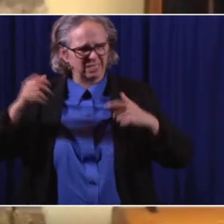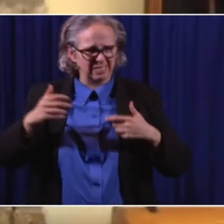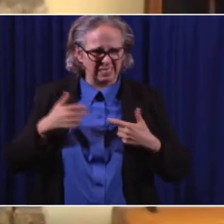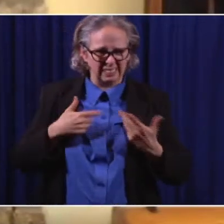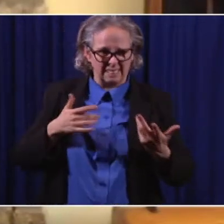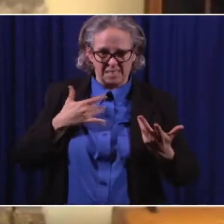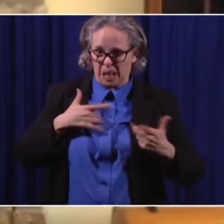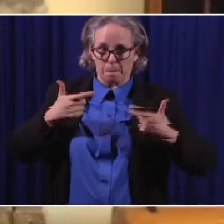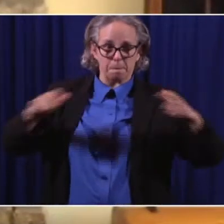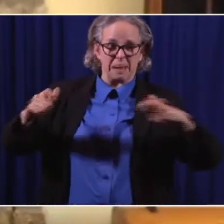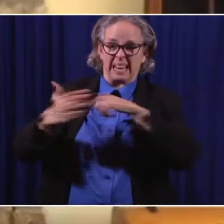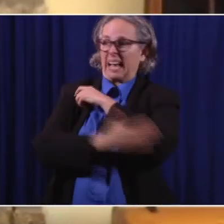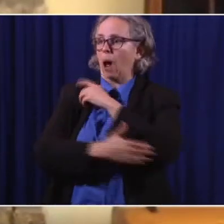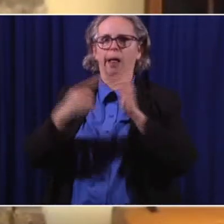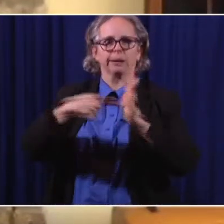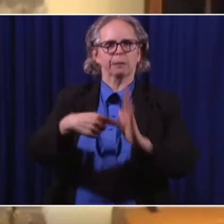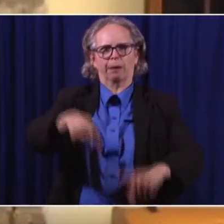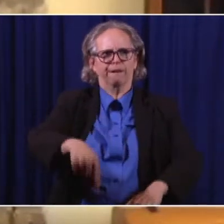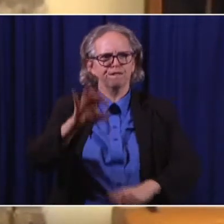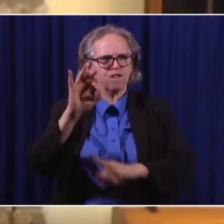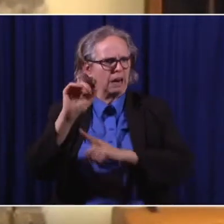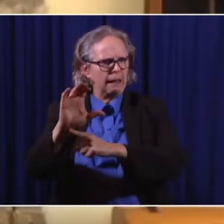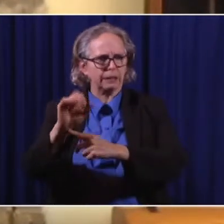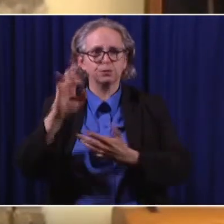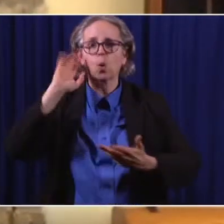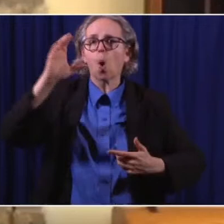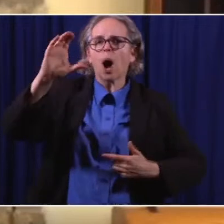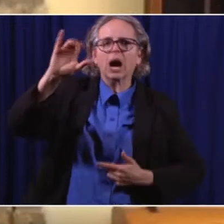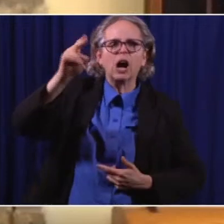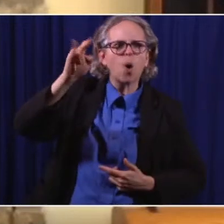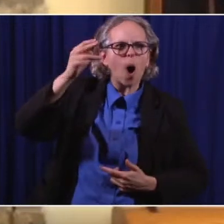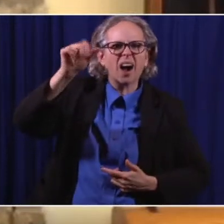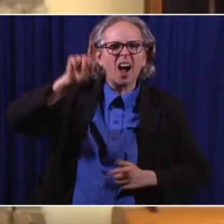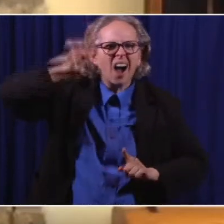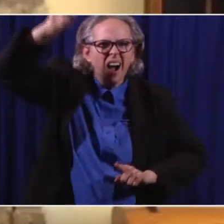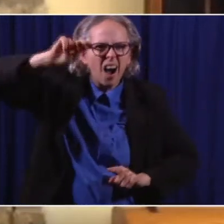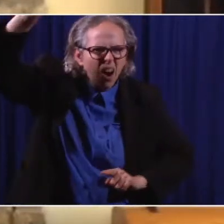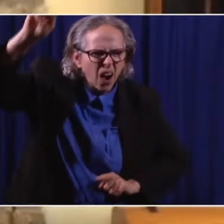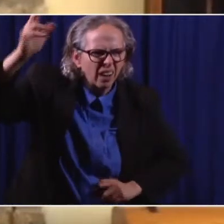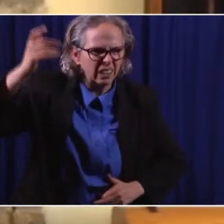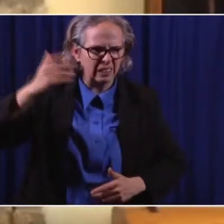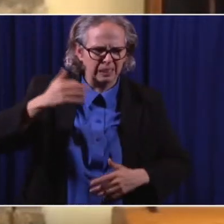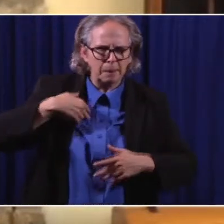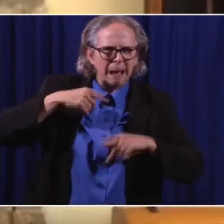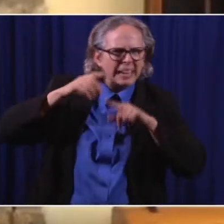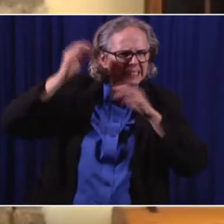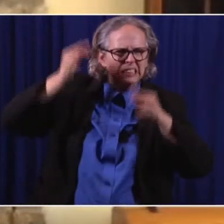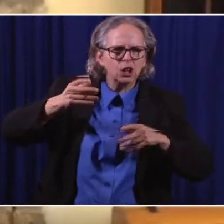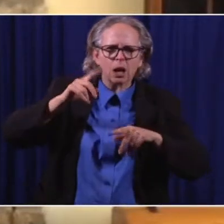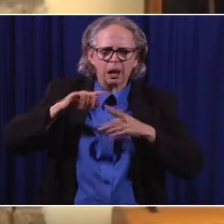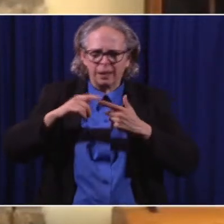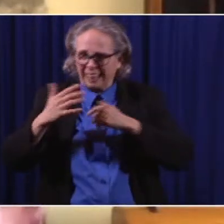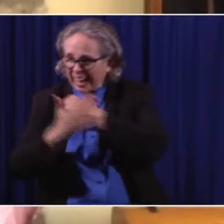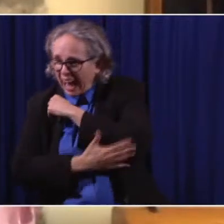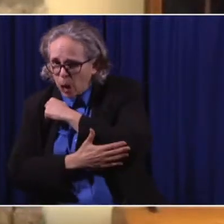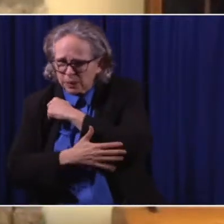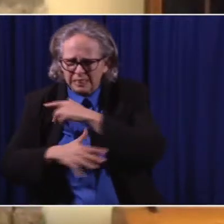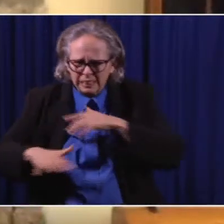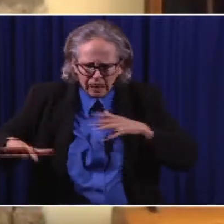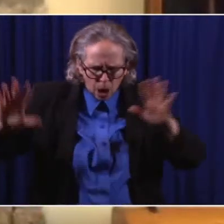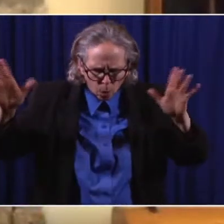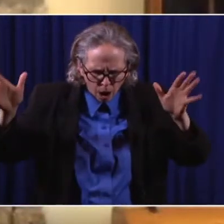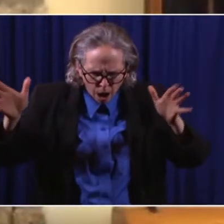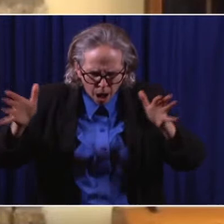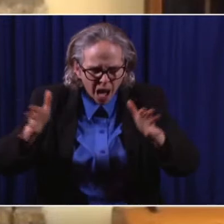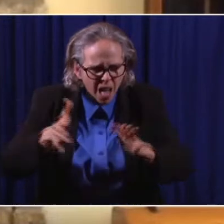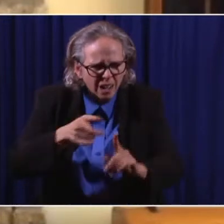County, and I would drill down and look at my zip codes or zip code where my school is, because what